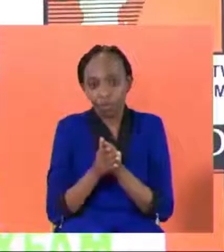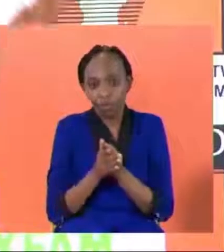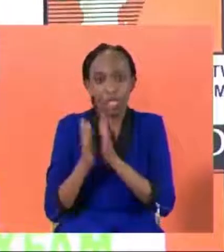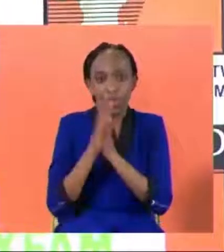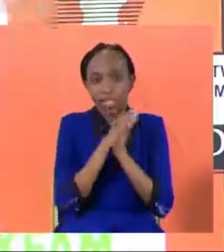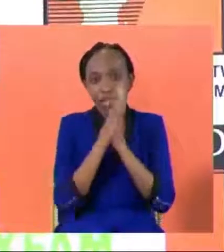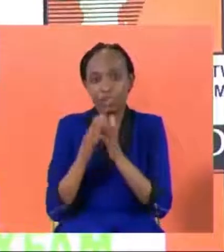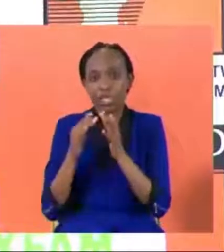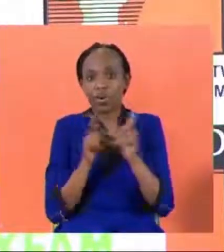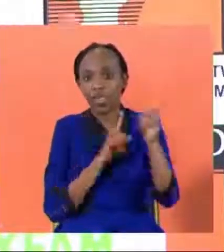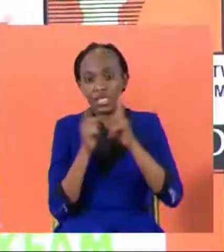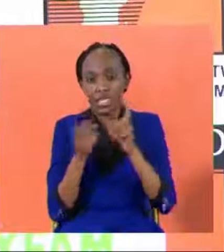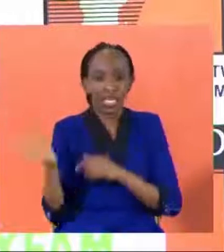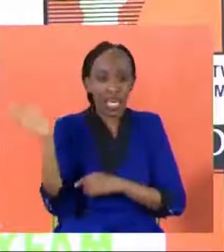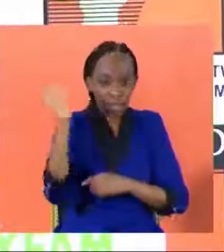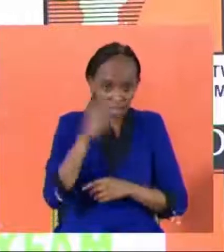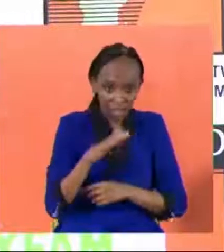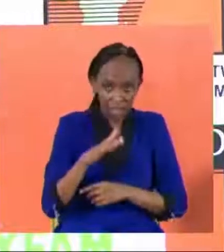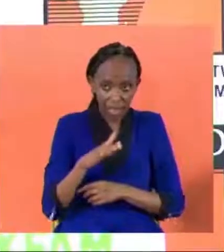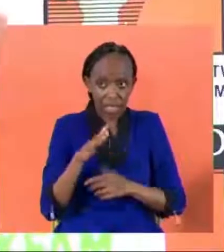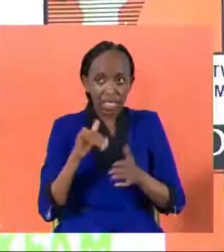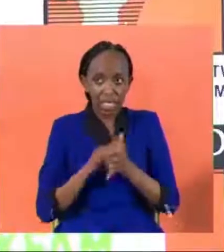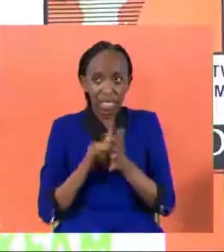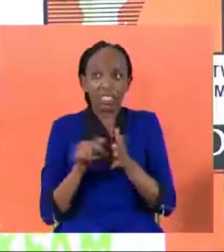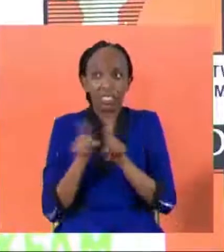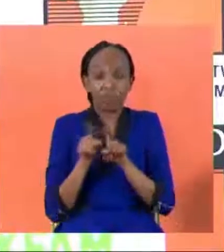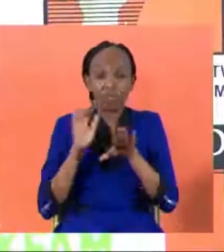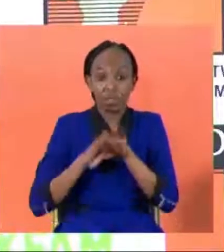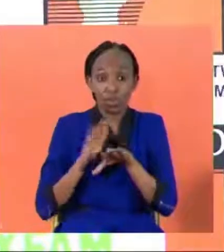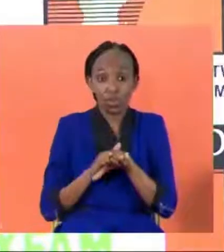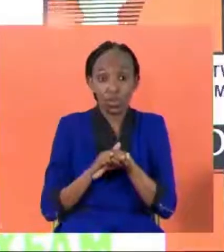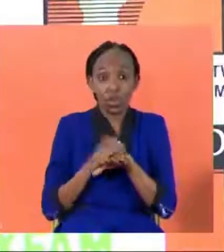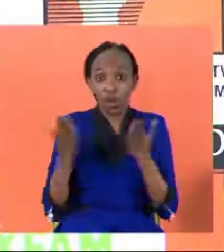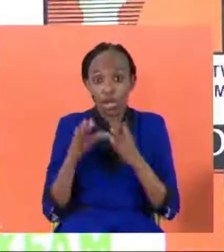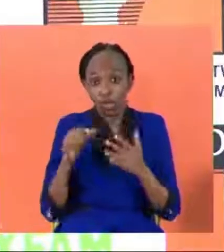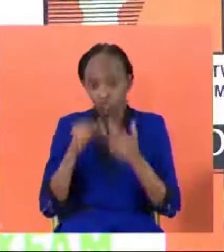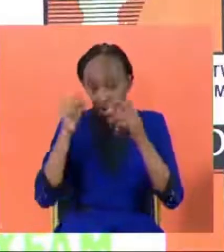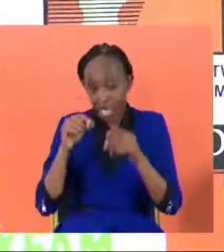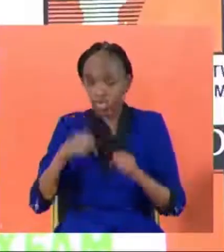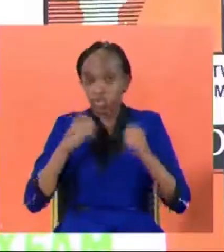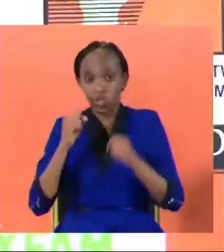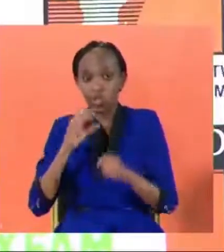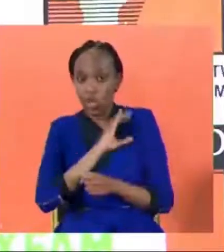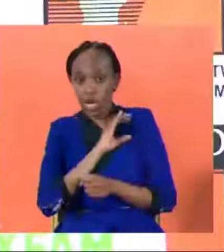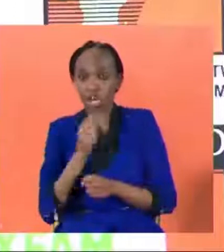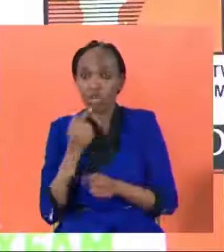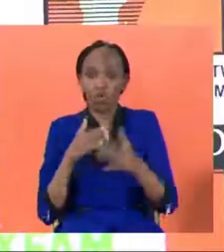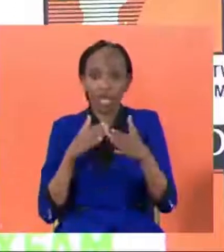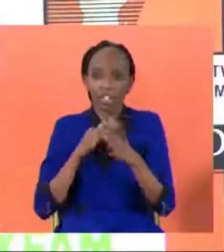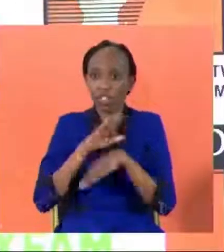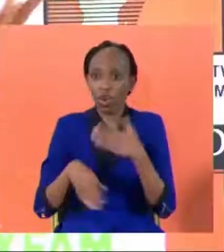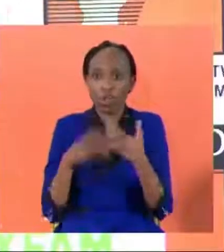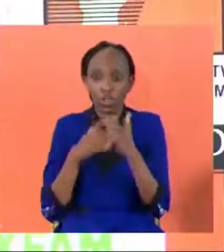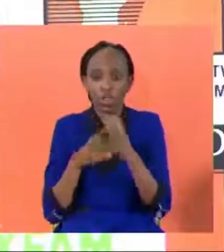the journey and the return. Rags to Riches is also a really good one, where you pick a very strong character who against all odds is